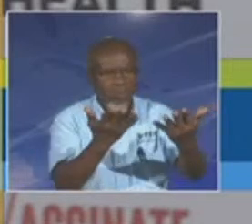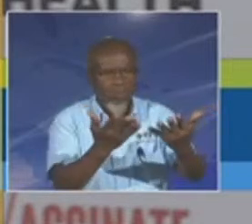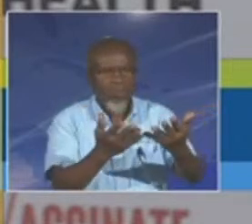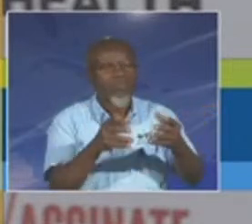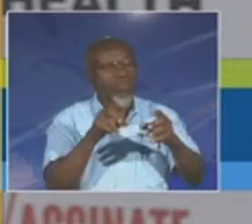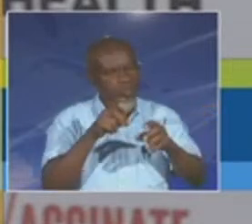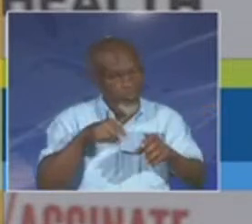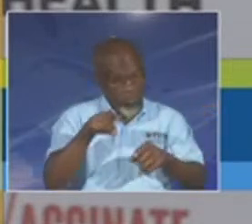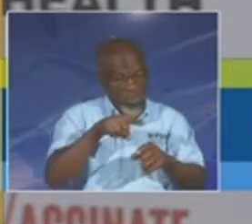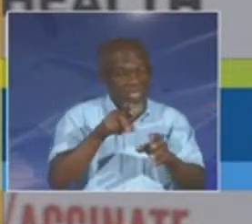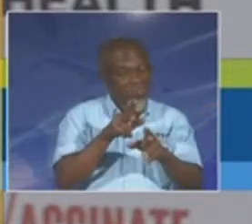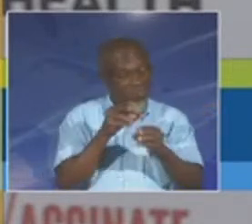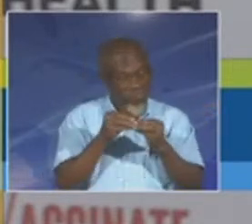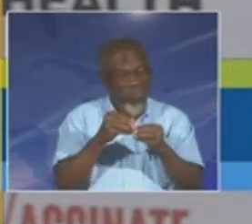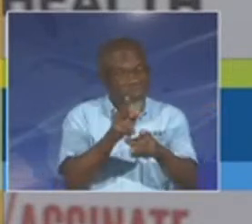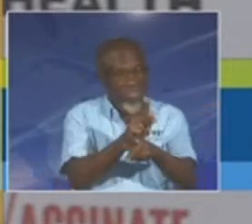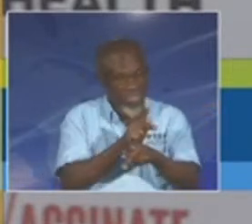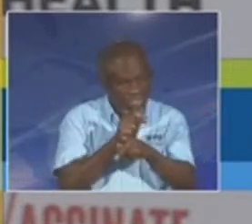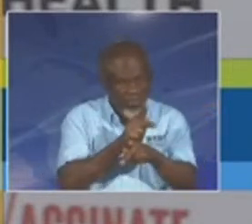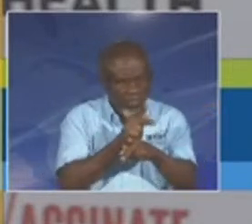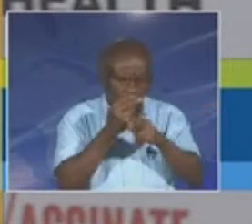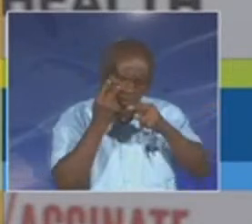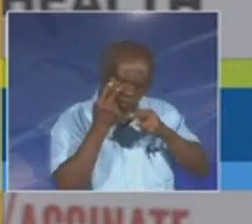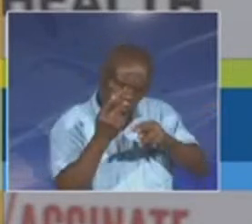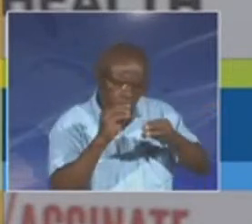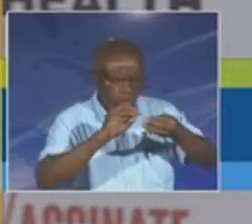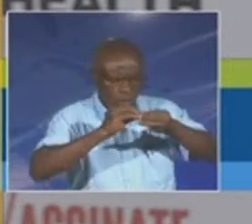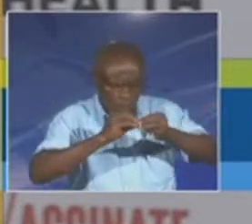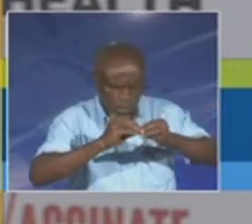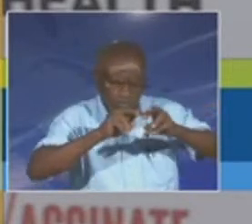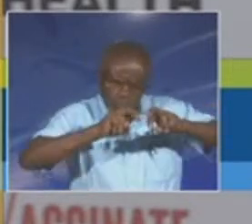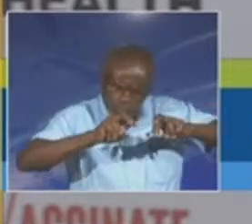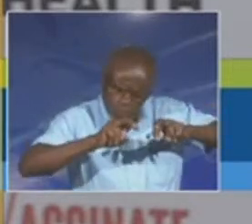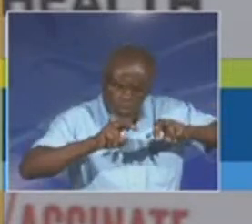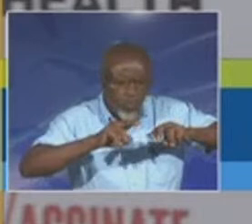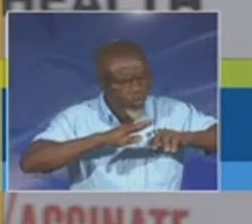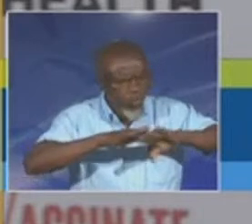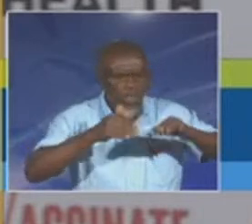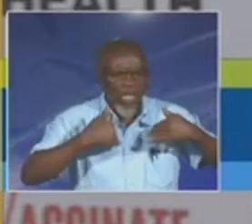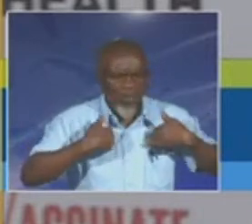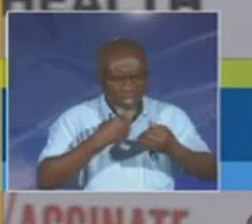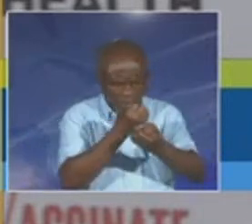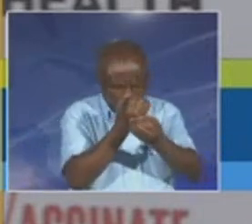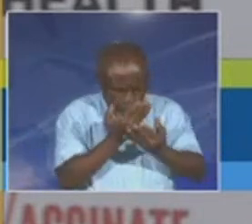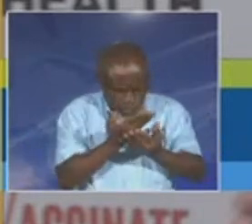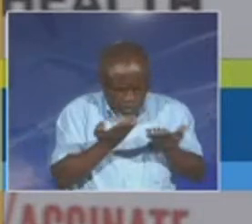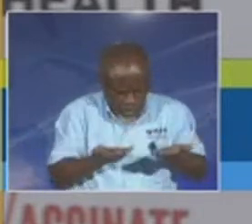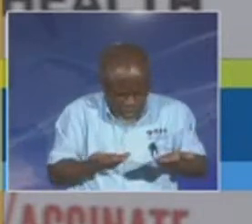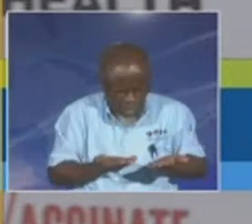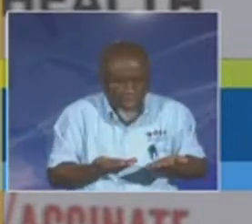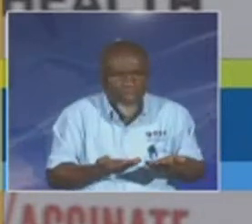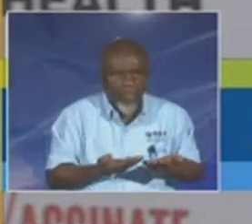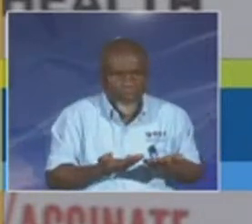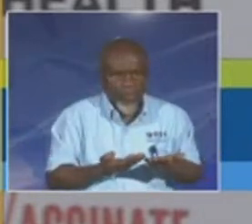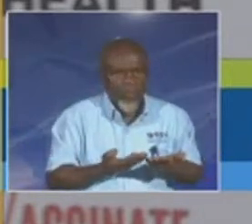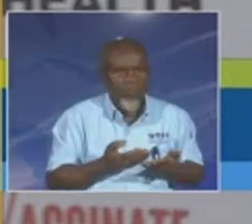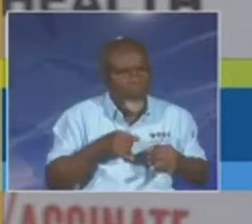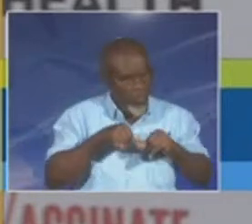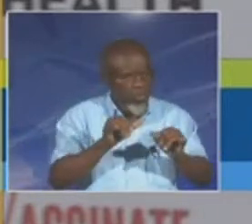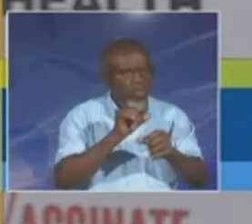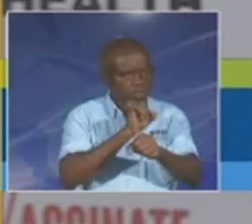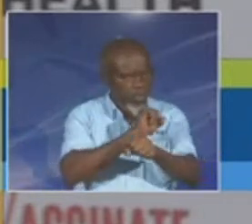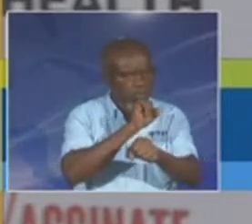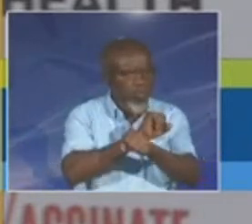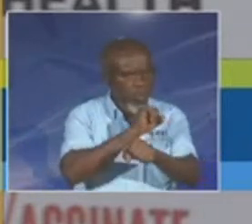which those additional deaths would have occurred. It's not data we have in front of us, but it is work that is ongoing in the background. And of course, we will share that as